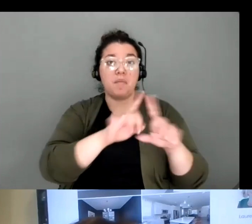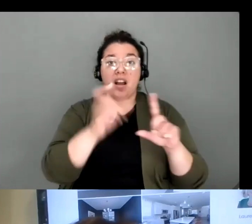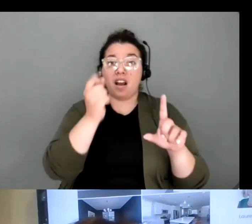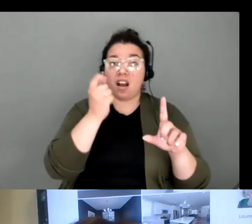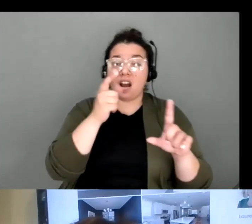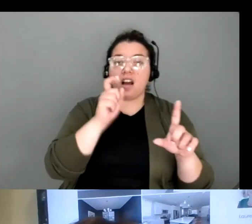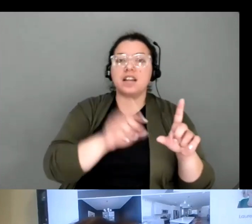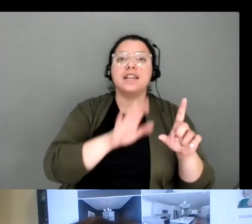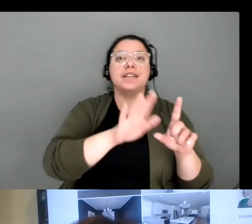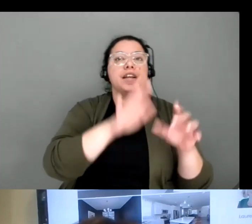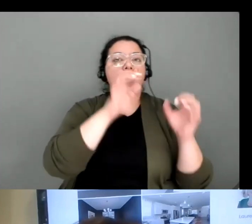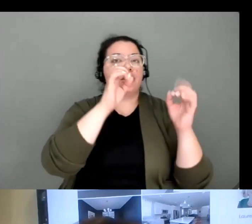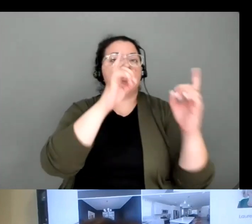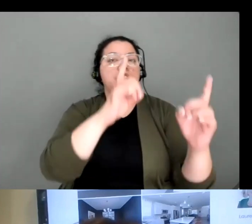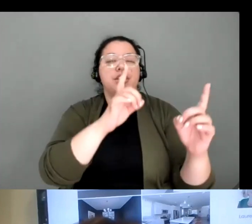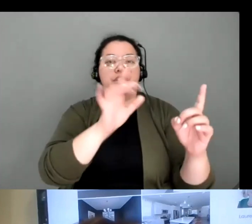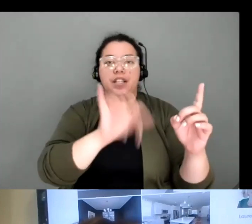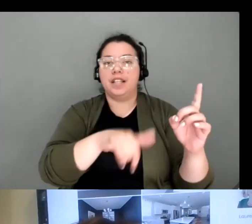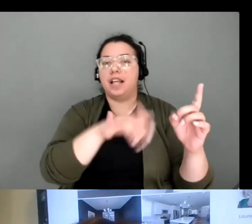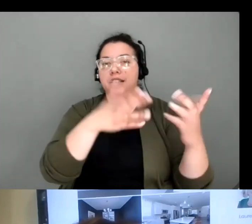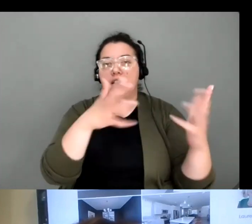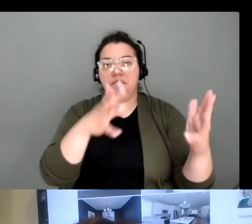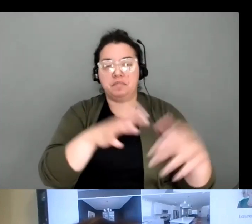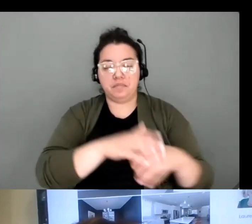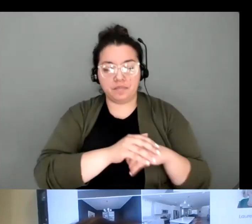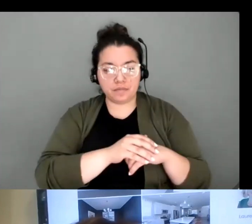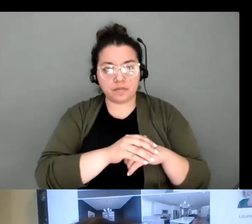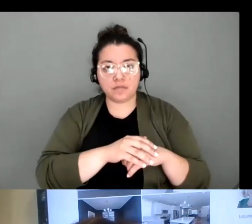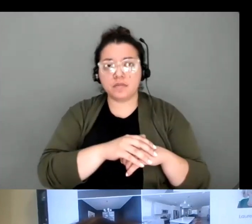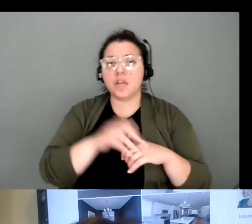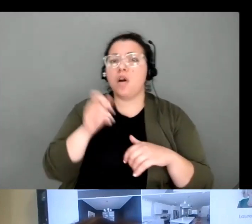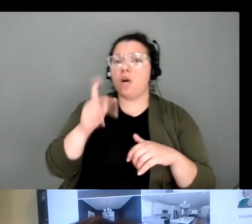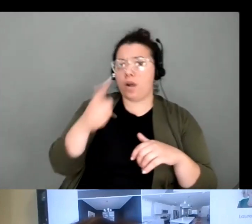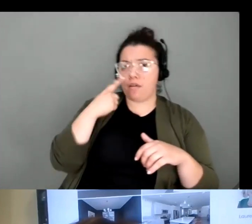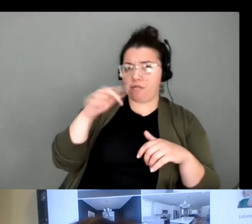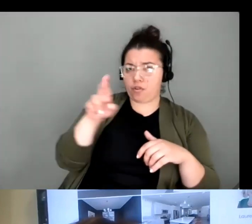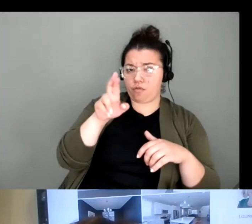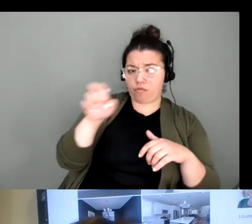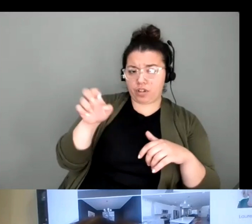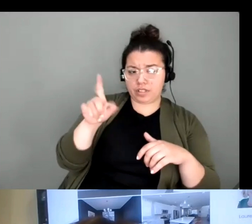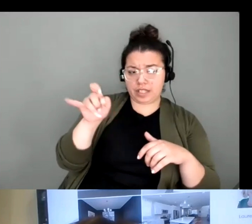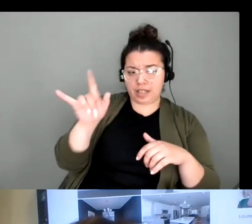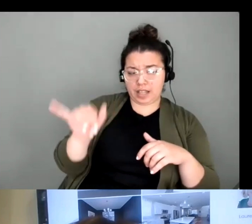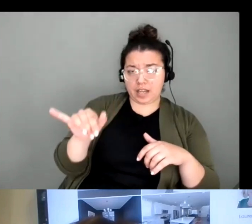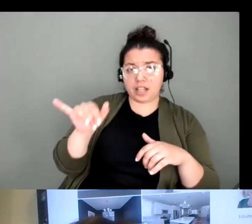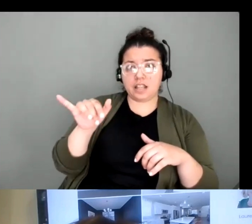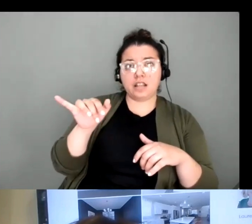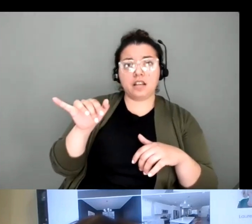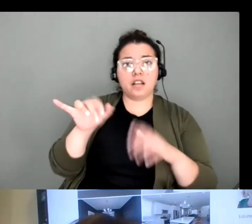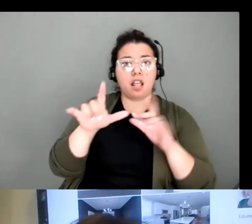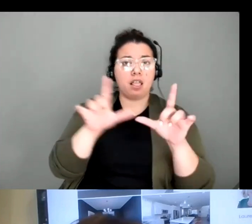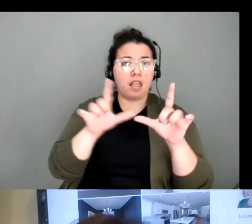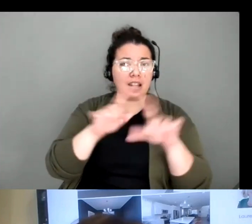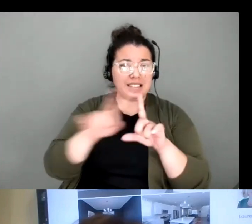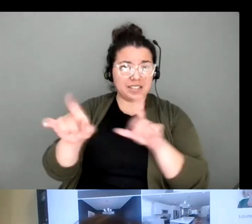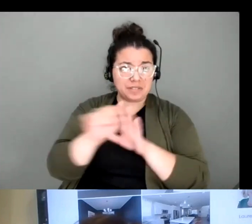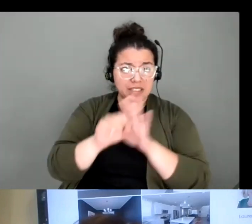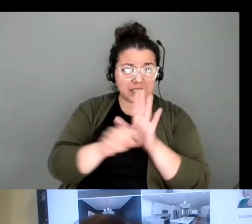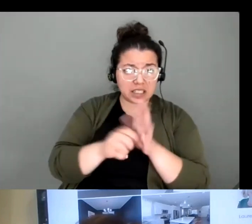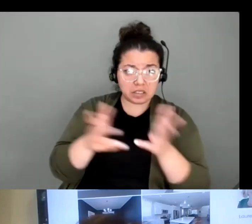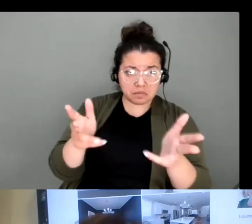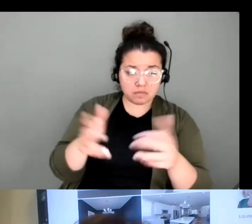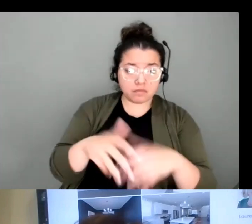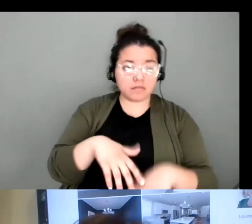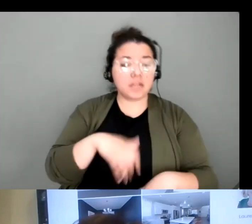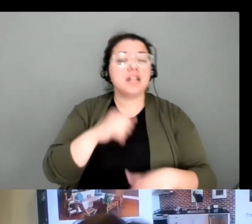their education. Okay. And what about on the real estate side, Lety? What about being licensed in different states? Some states